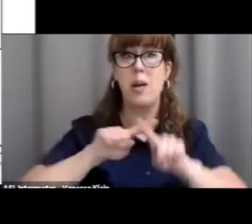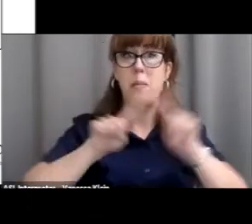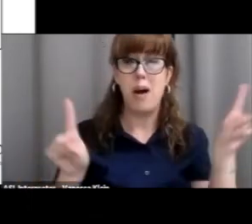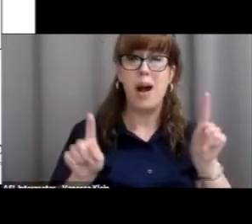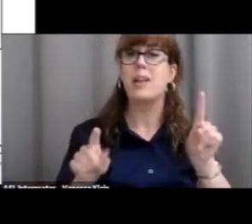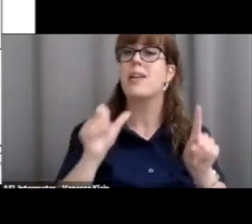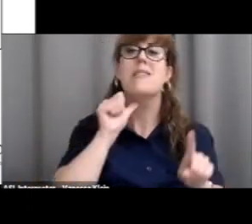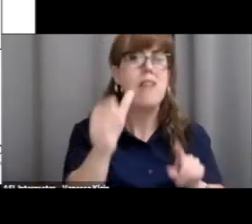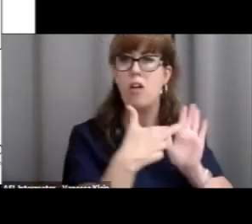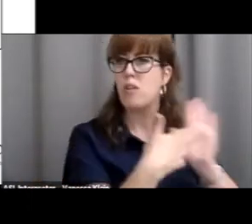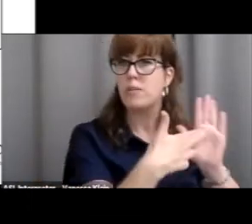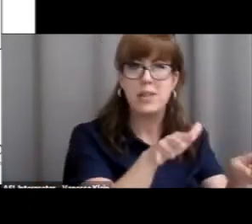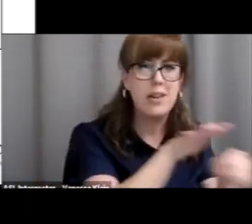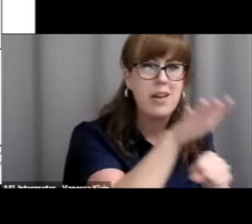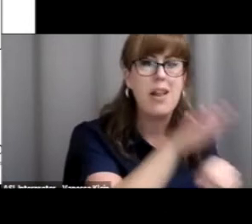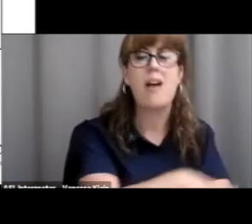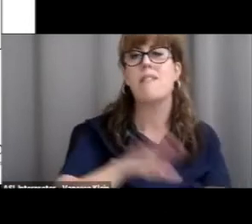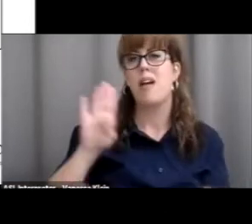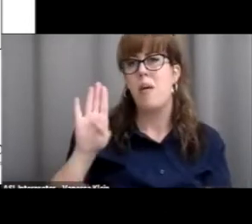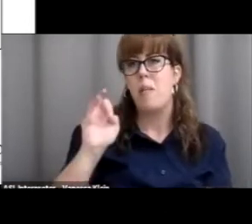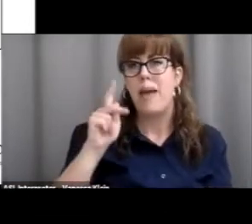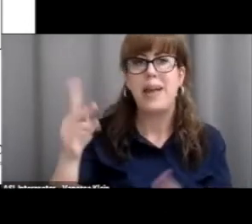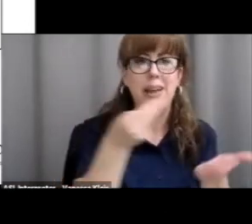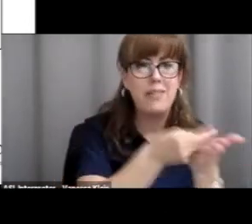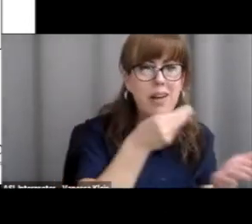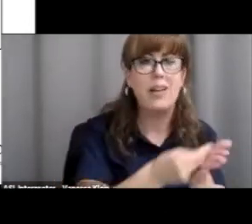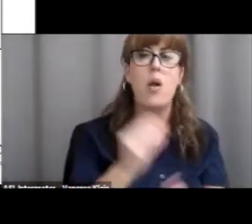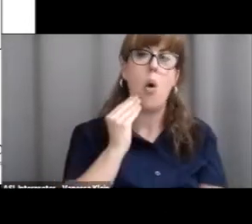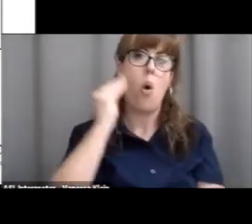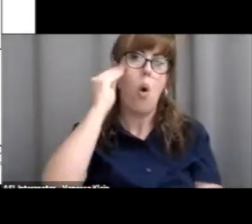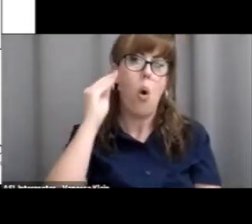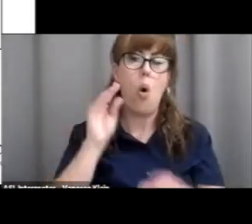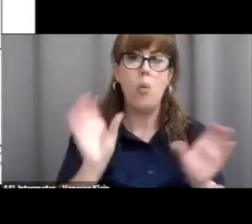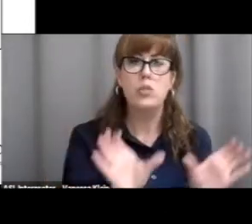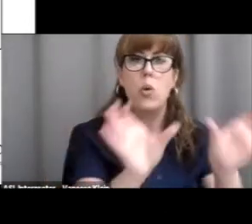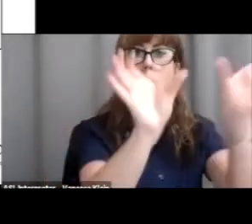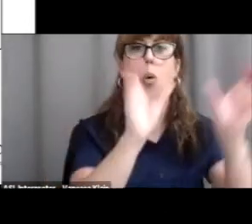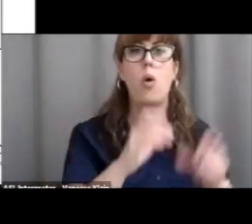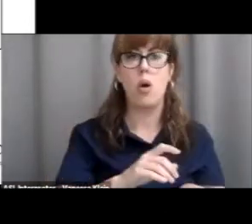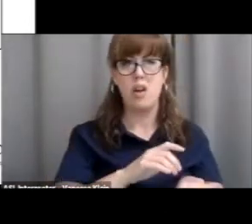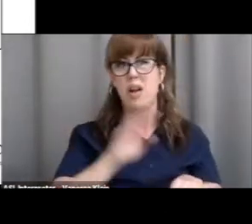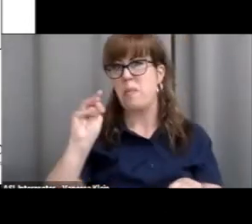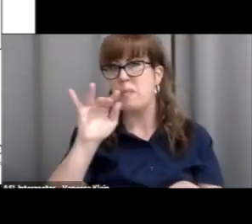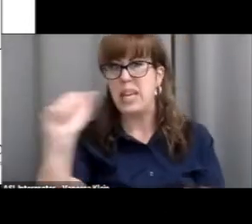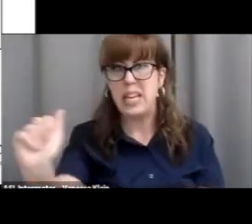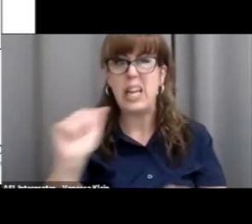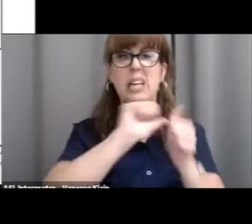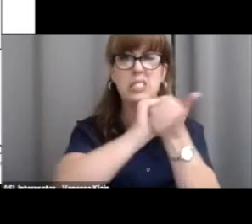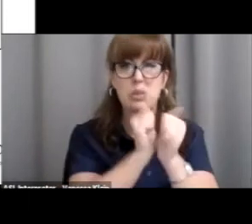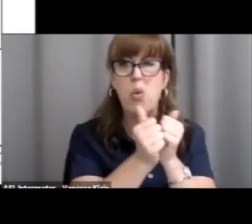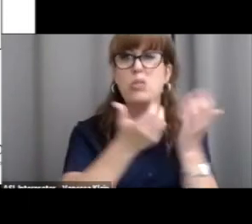and accessories, and corporate, and they're underrepresented in banking and finance, home decor